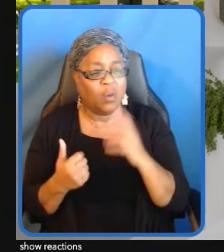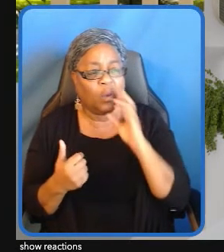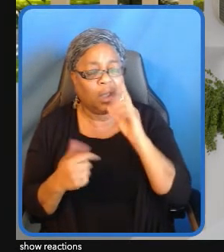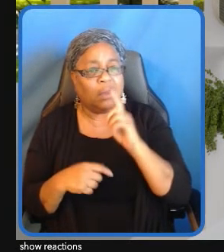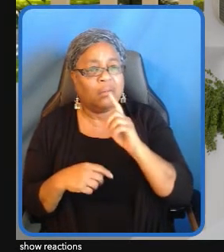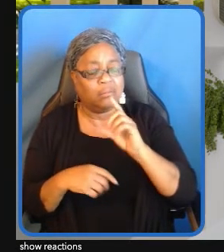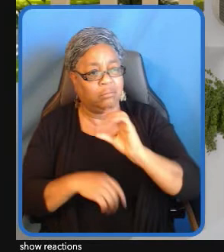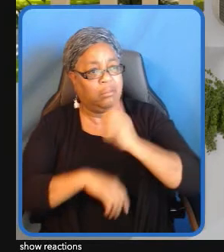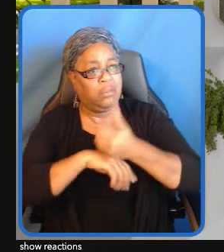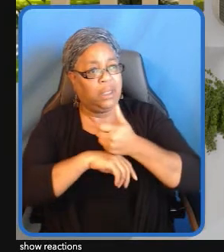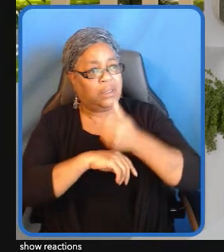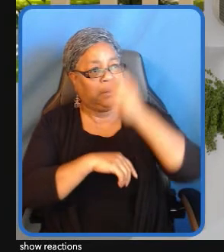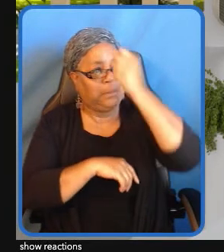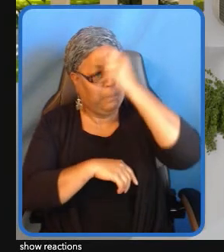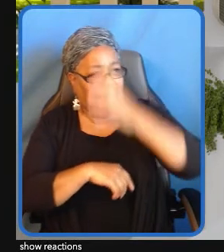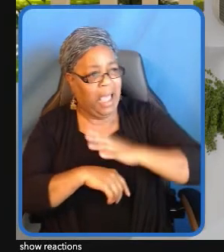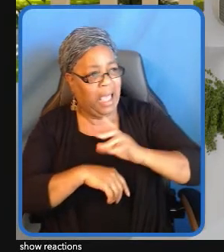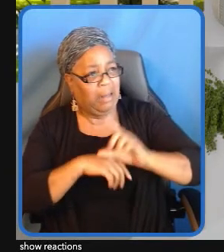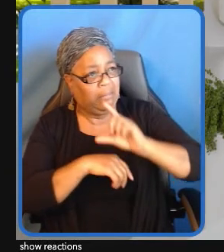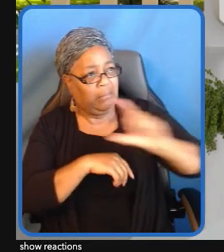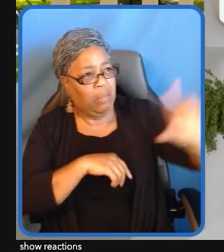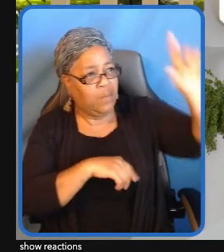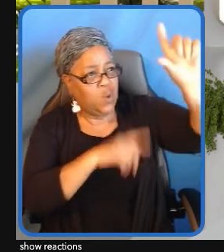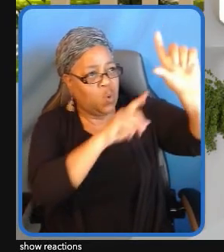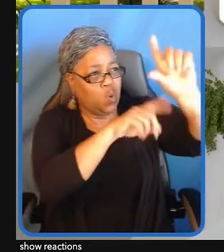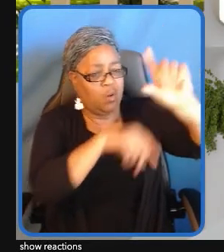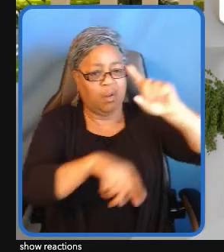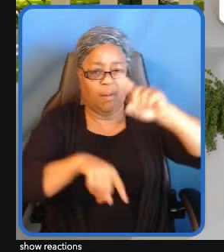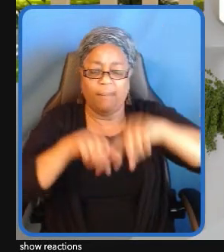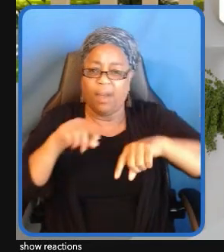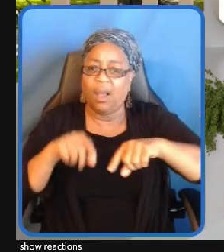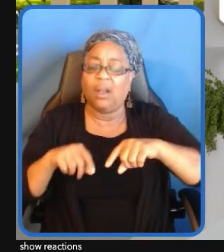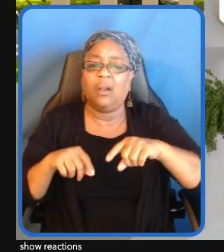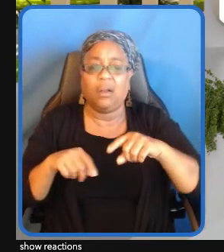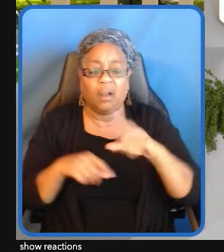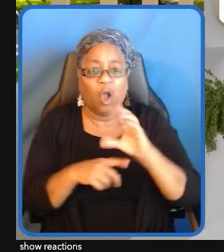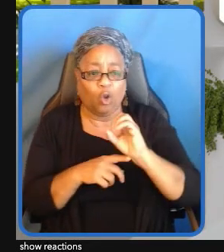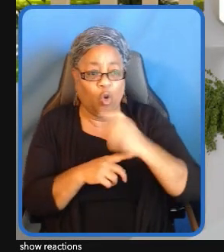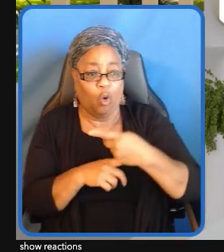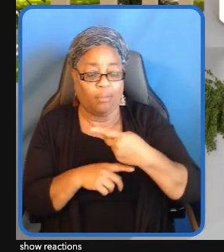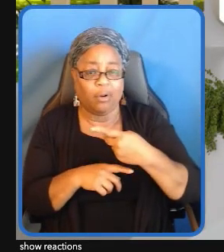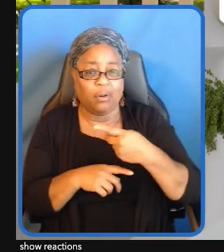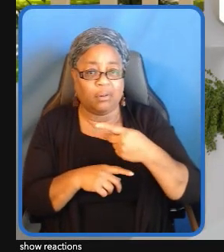questions, I'm going to hand it over to Kara to get this show on the road.